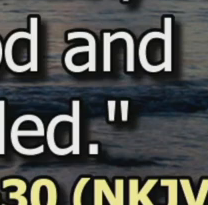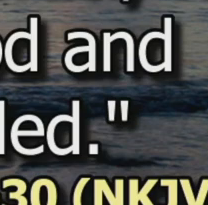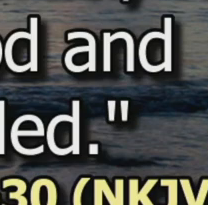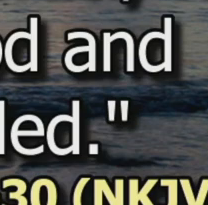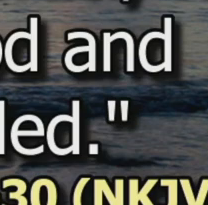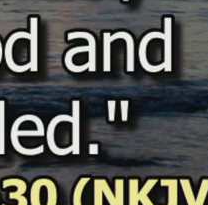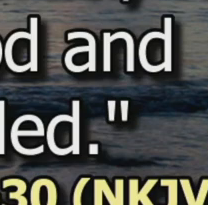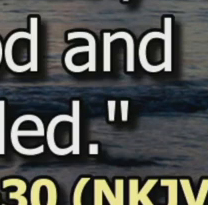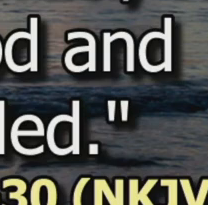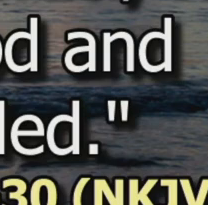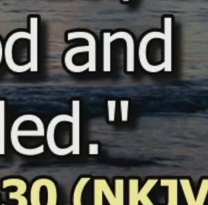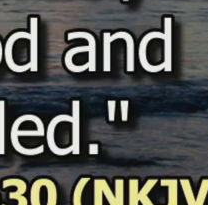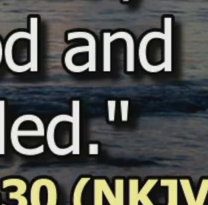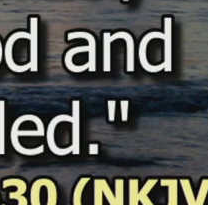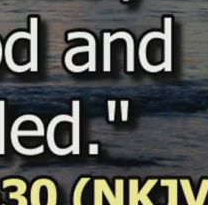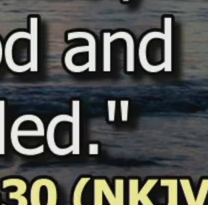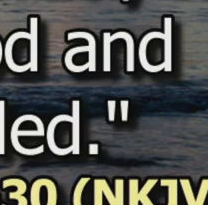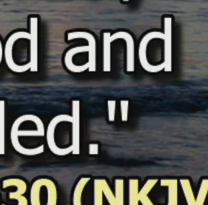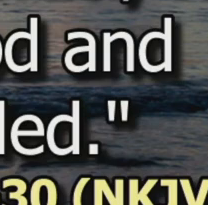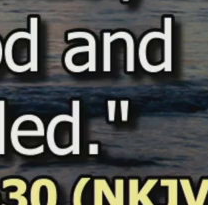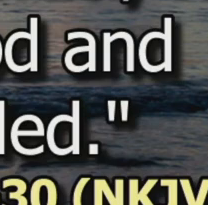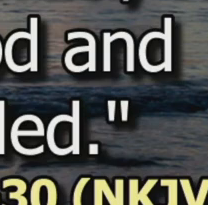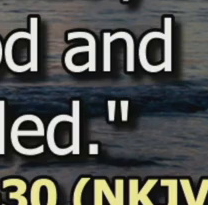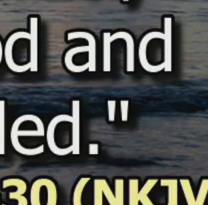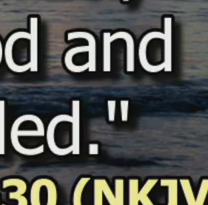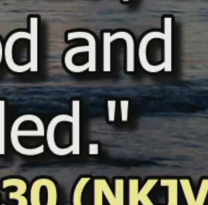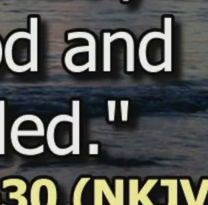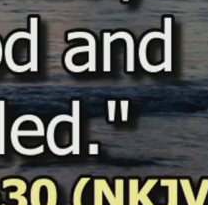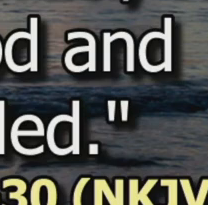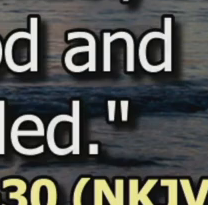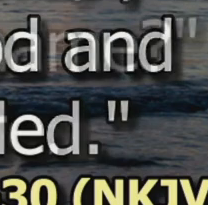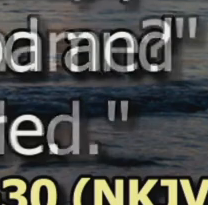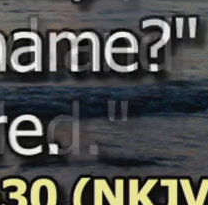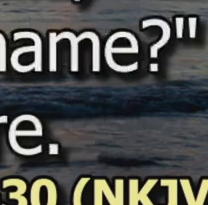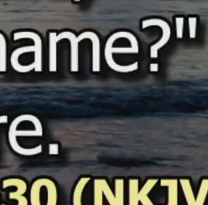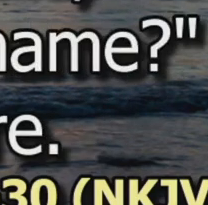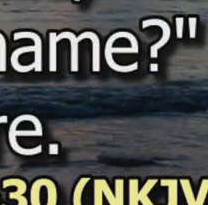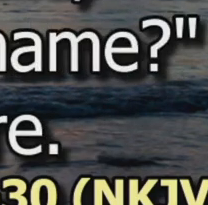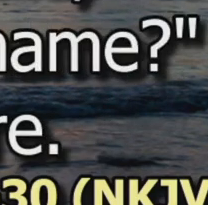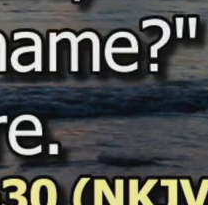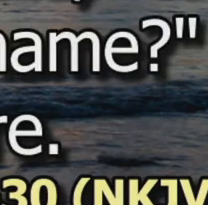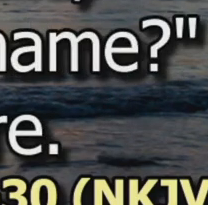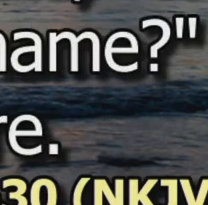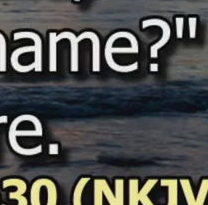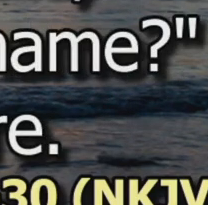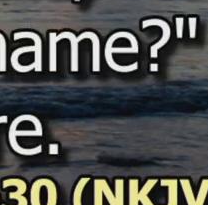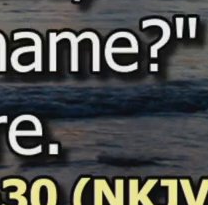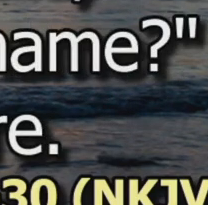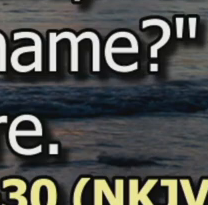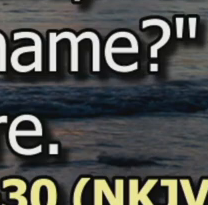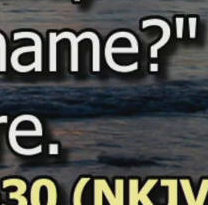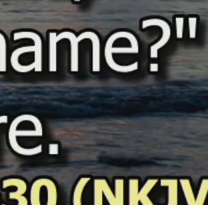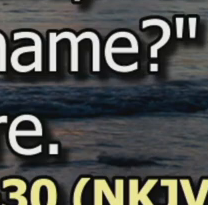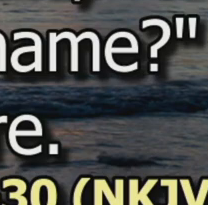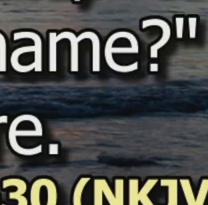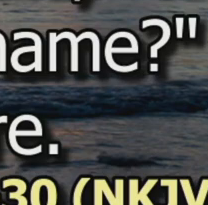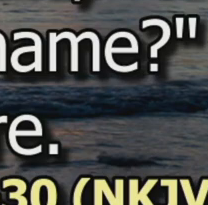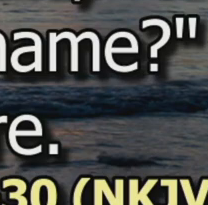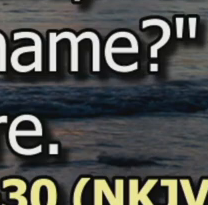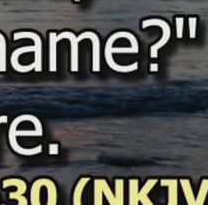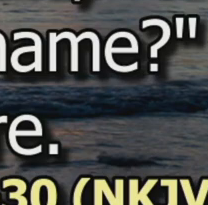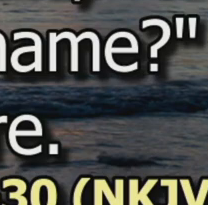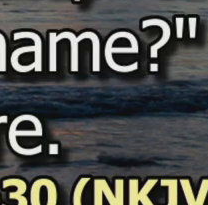struggled with God and with men and have prevailed." Verse 29. Then Jacob asked,